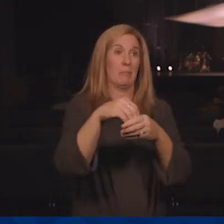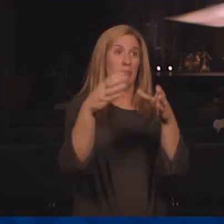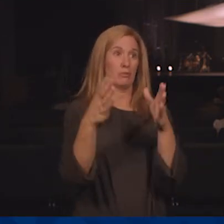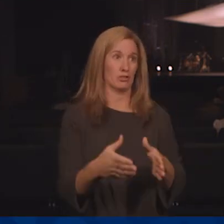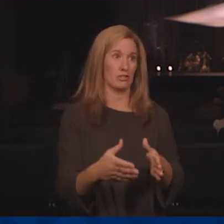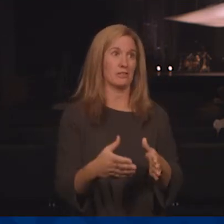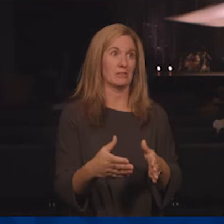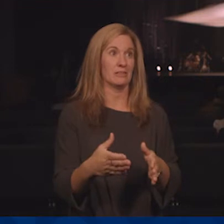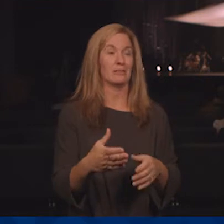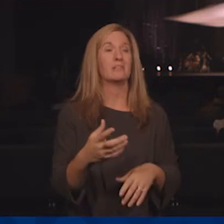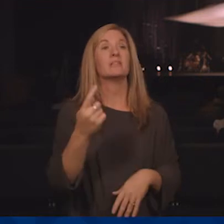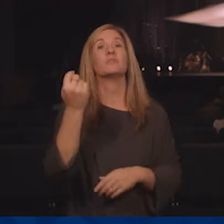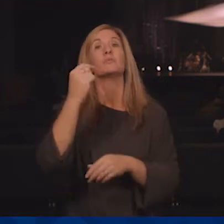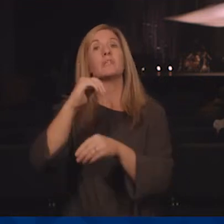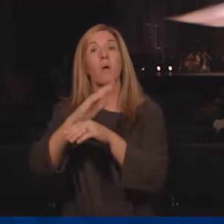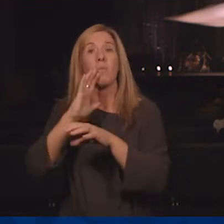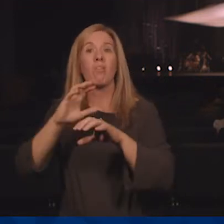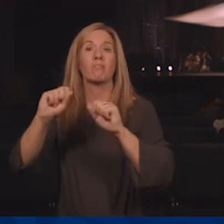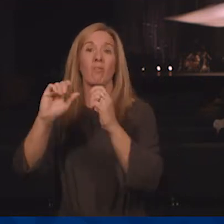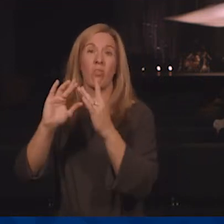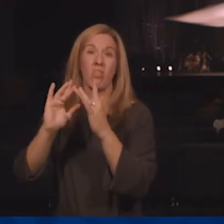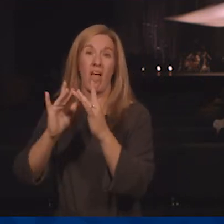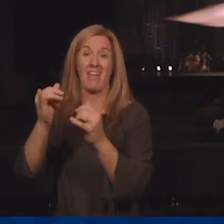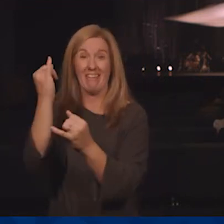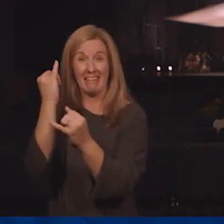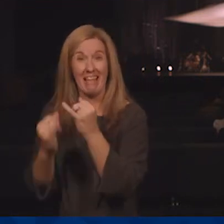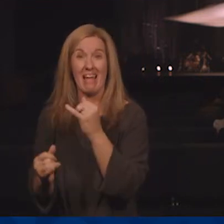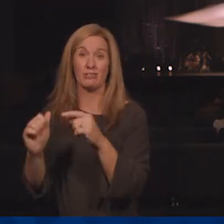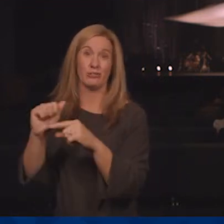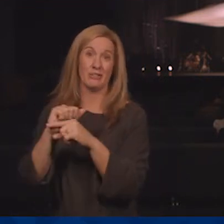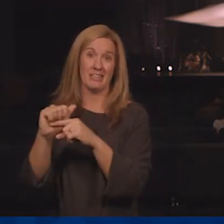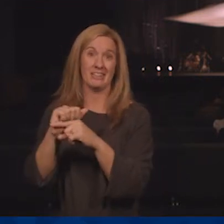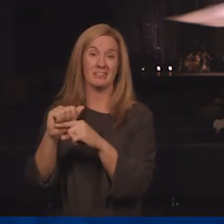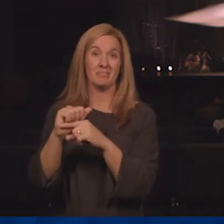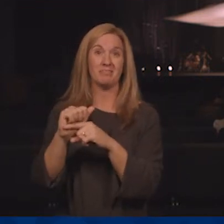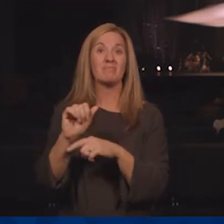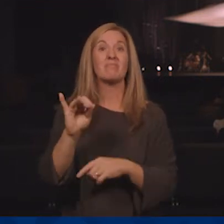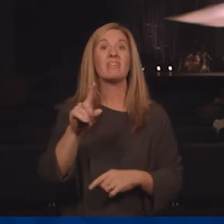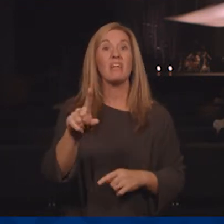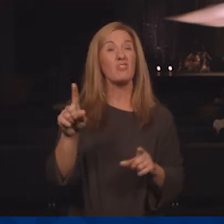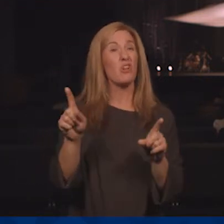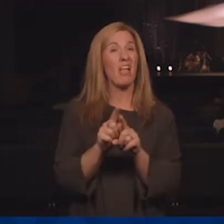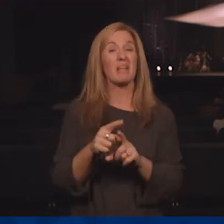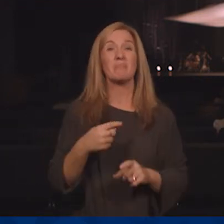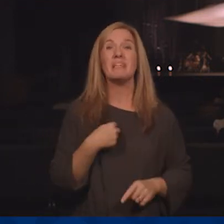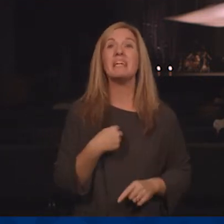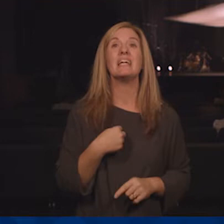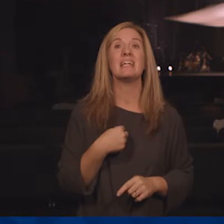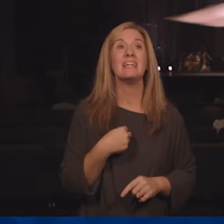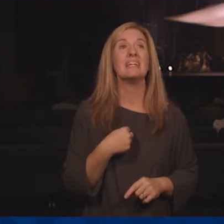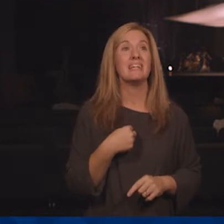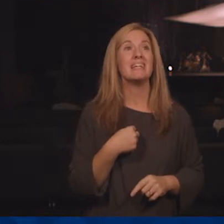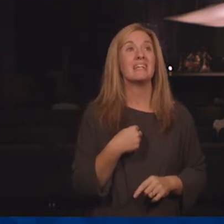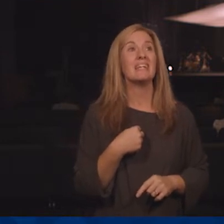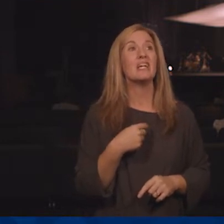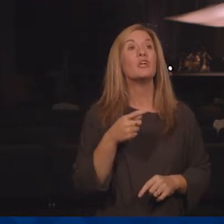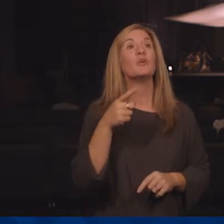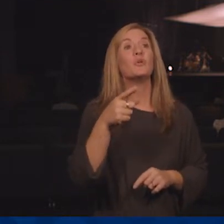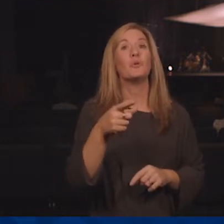night online, our last Alpha training. If you are like me, you are a